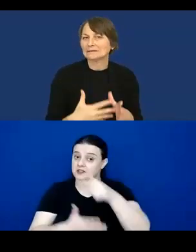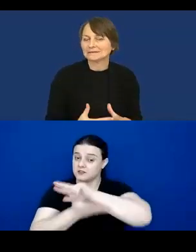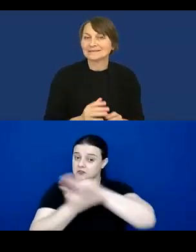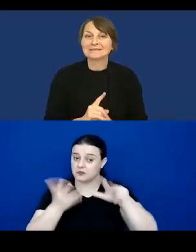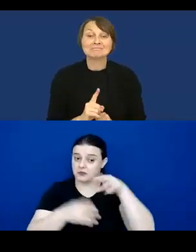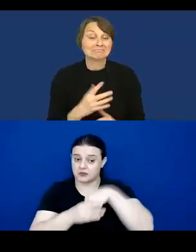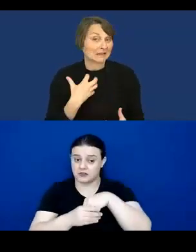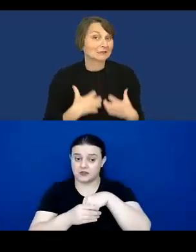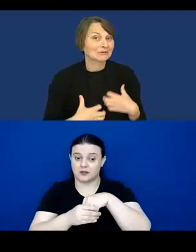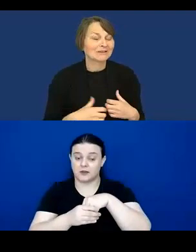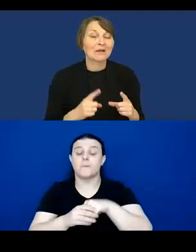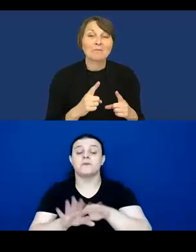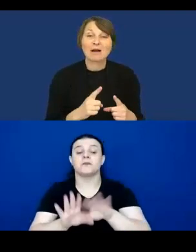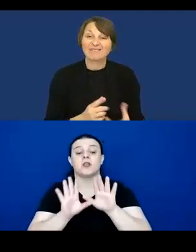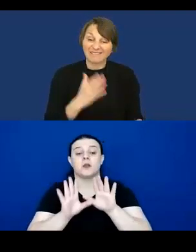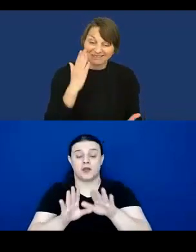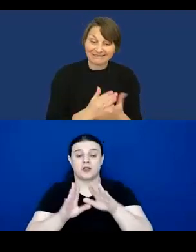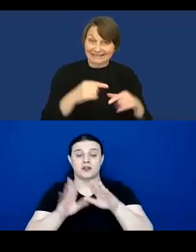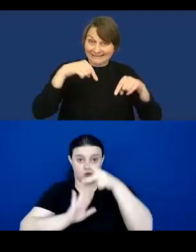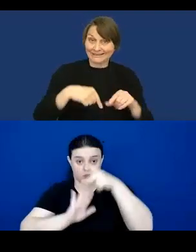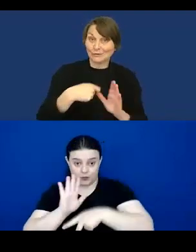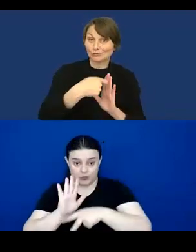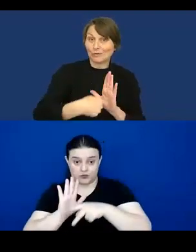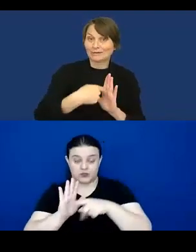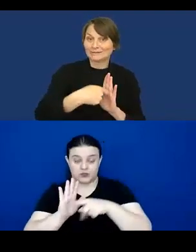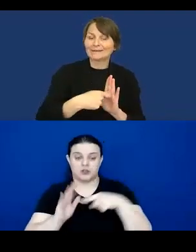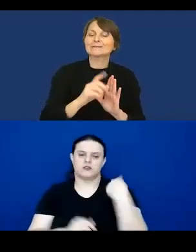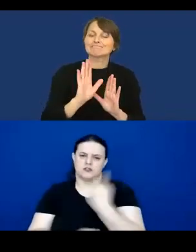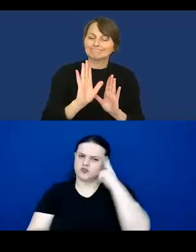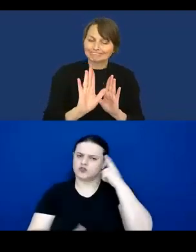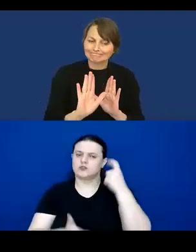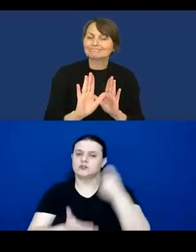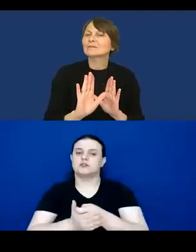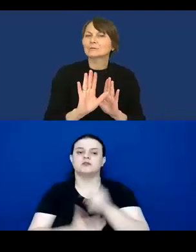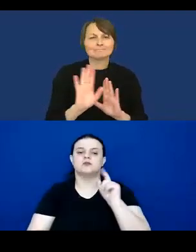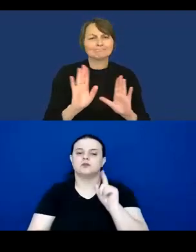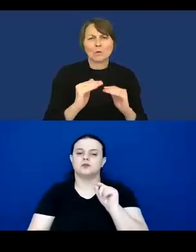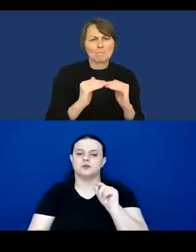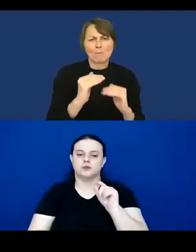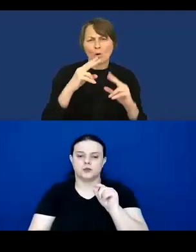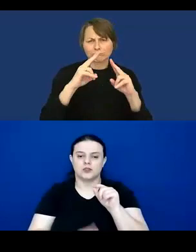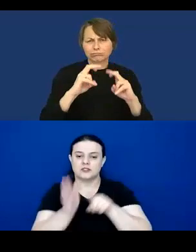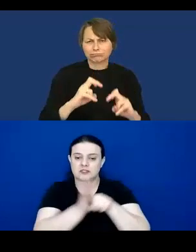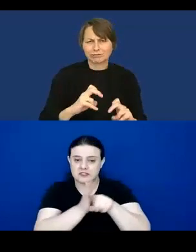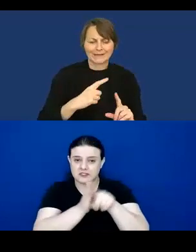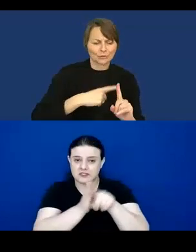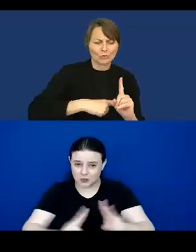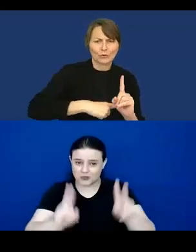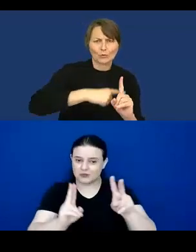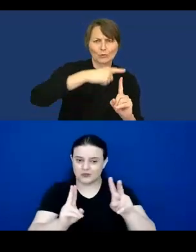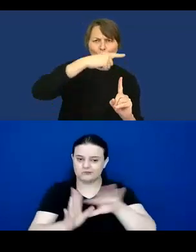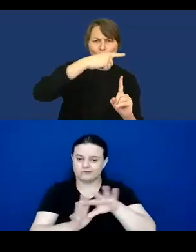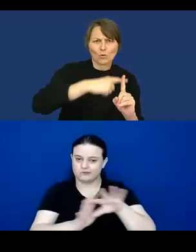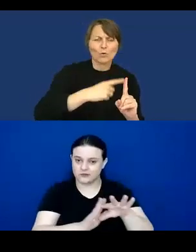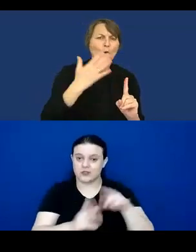However, in SUITCEYES, we decided to do no further research on thermal stimulation. In the first year we